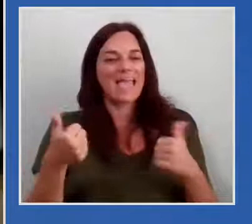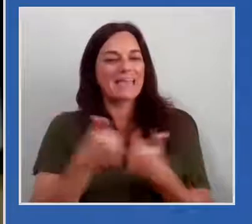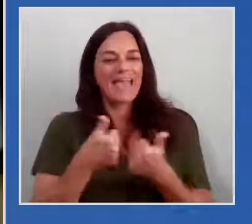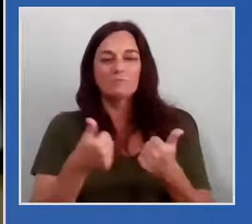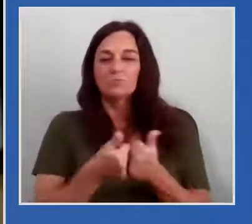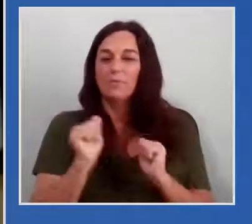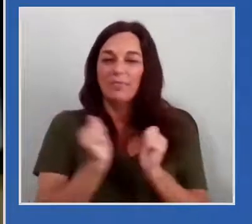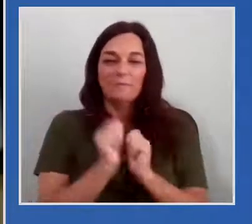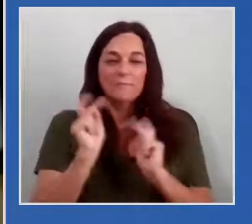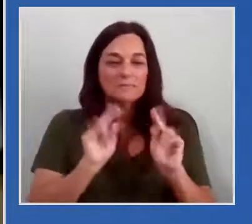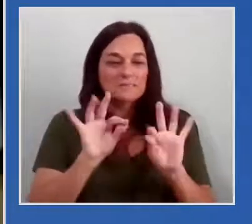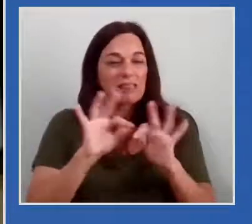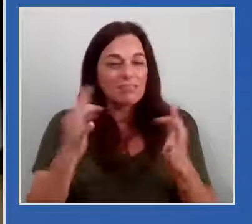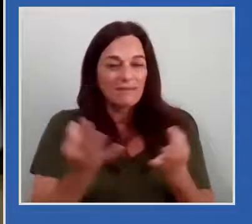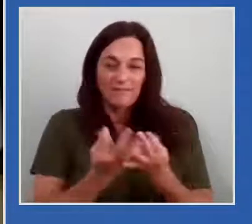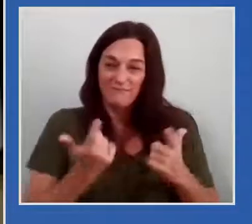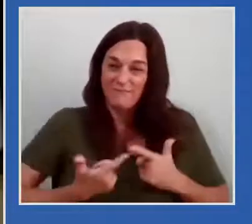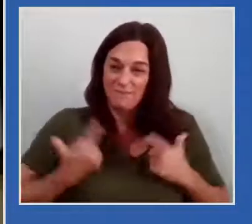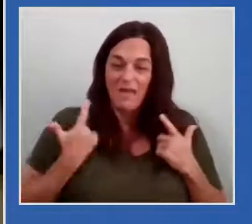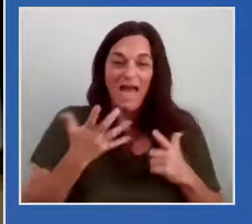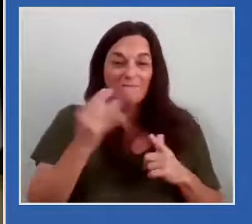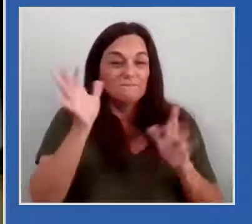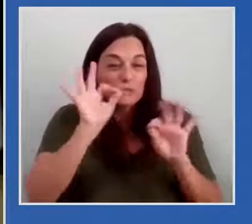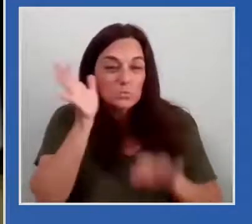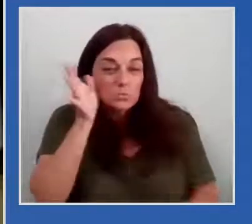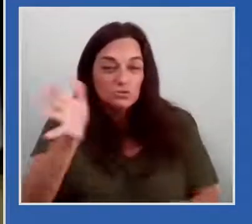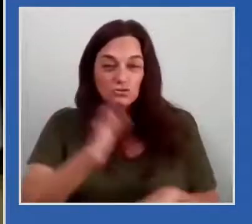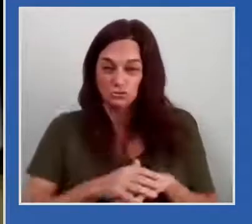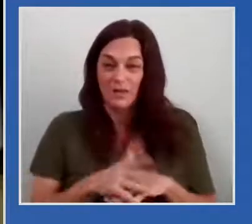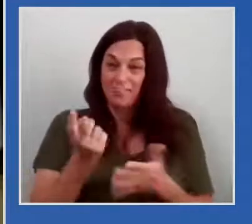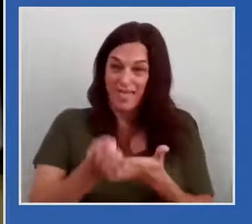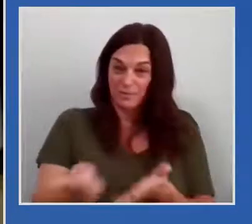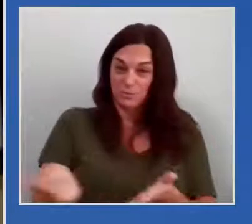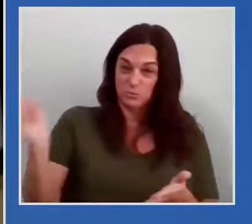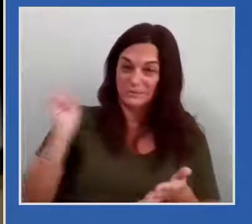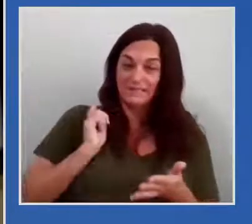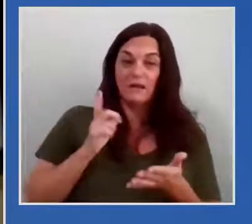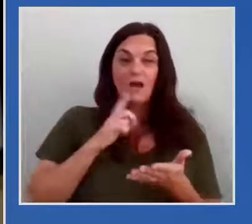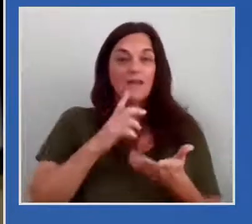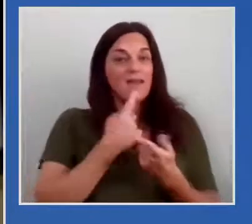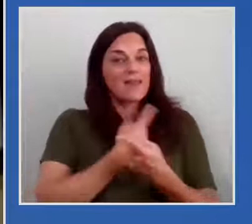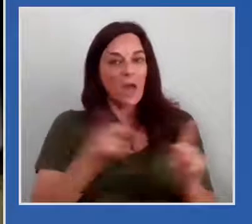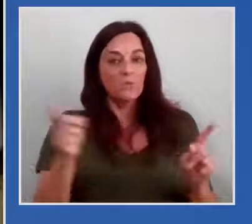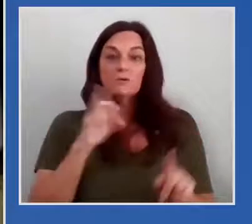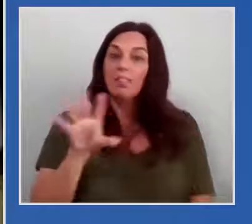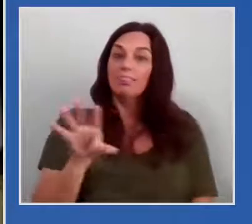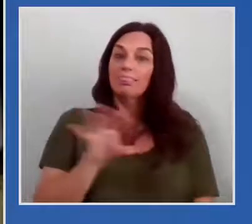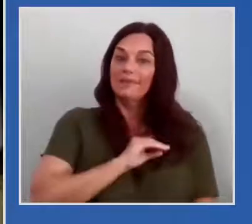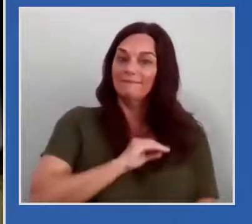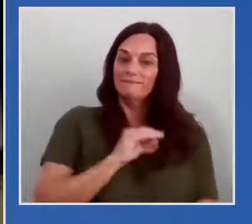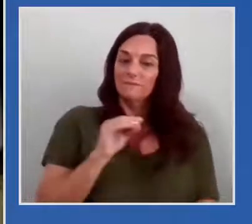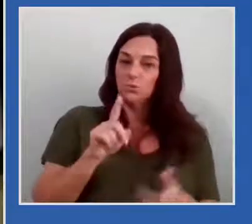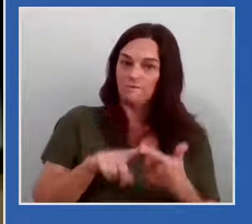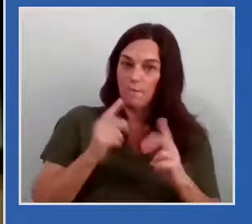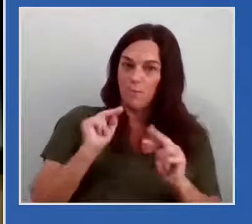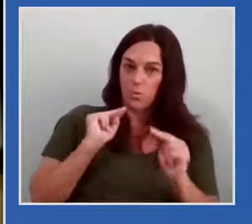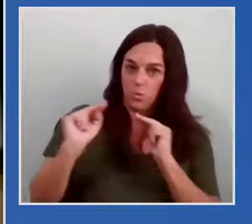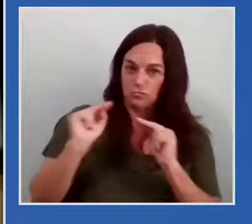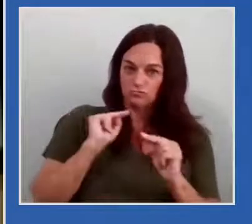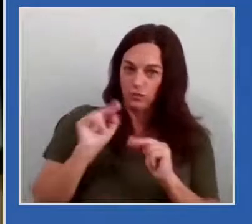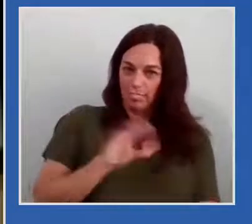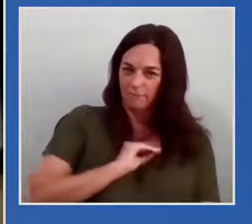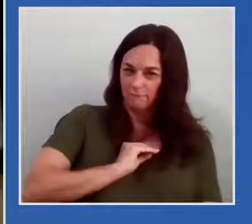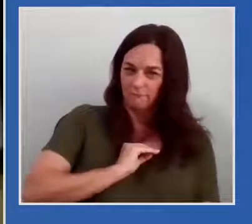futures. Last week, he announced he was, quote, walking away from the negotiations that he never